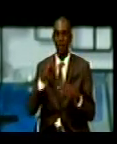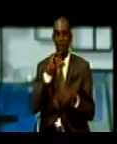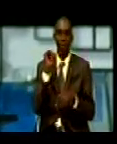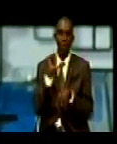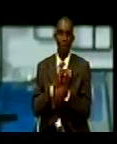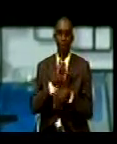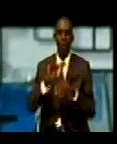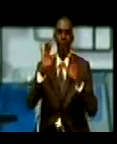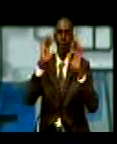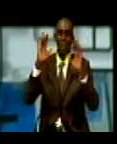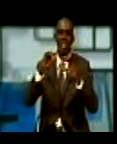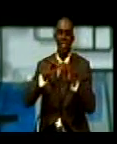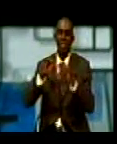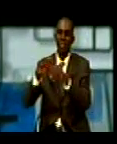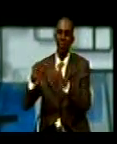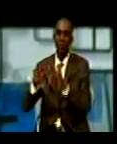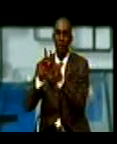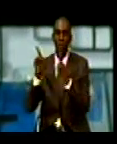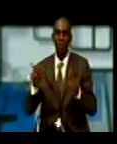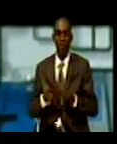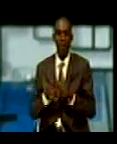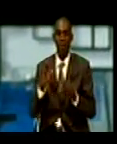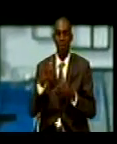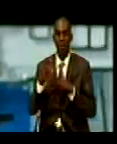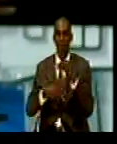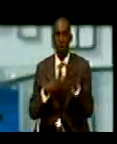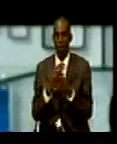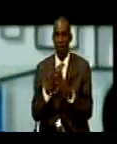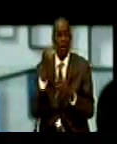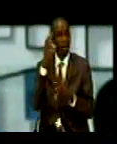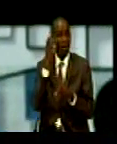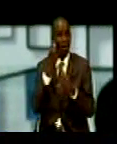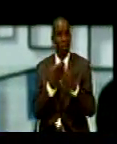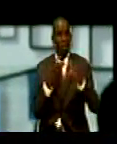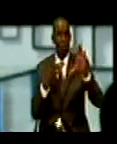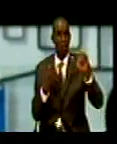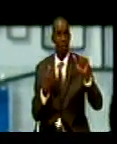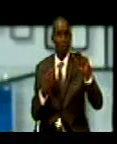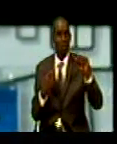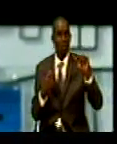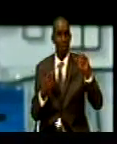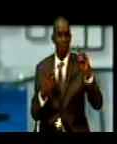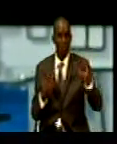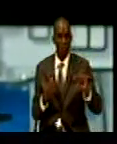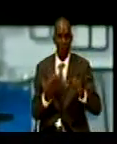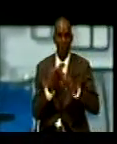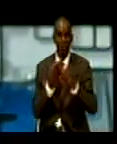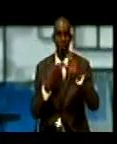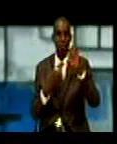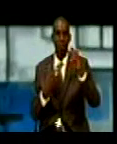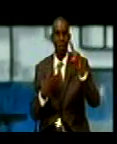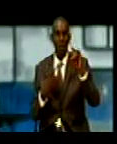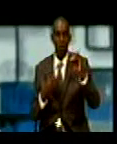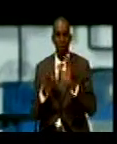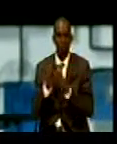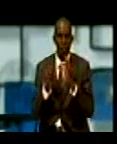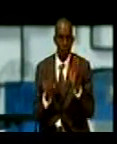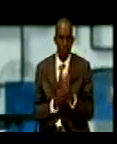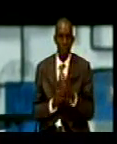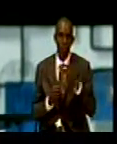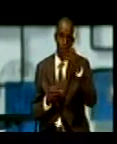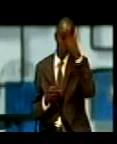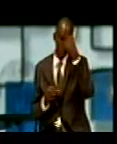various parts of the world. You've heard the one from Canada, you heard from Edo State, and all the ones from Kano and